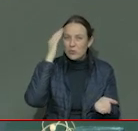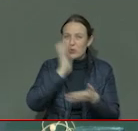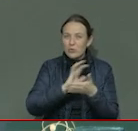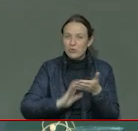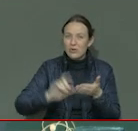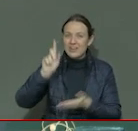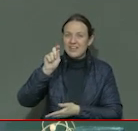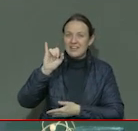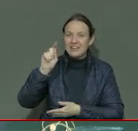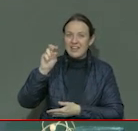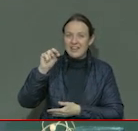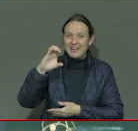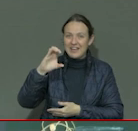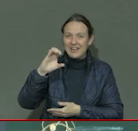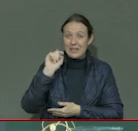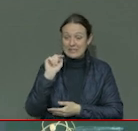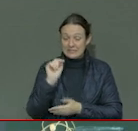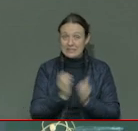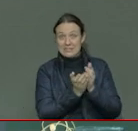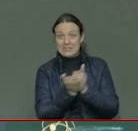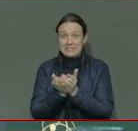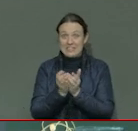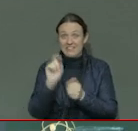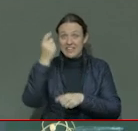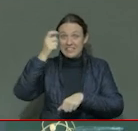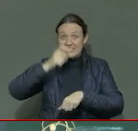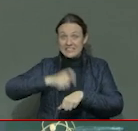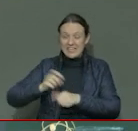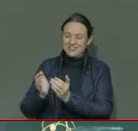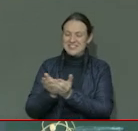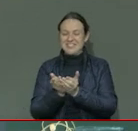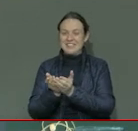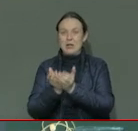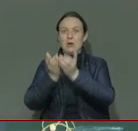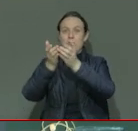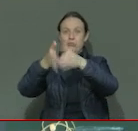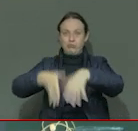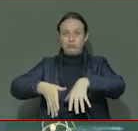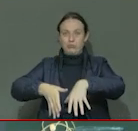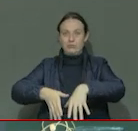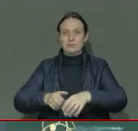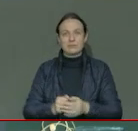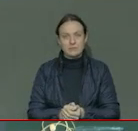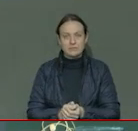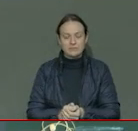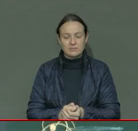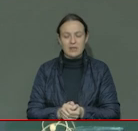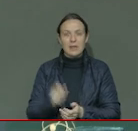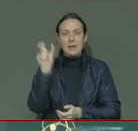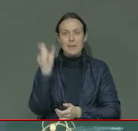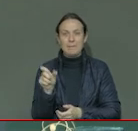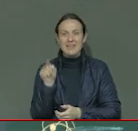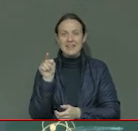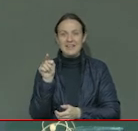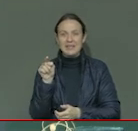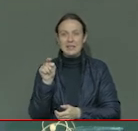maiden voyage, their very first voyage, that's when the Titanic sank, right? And you know they always, I think it was the captain. Do you know what the